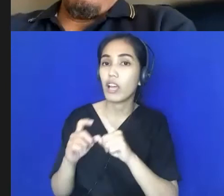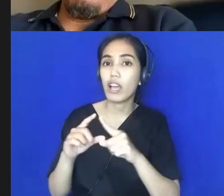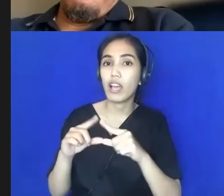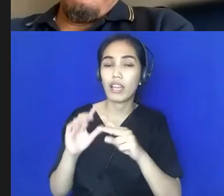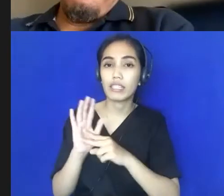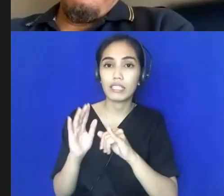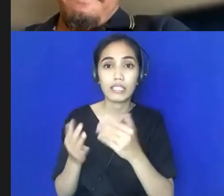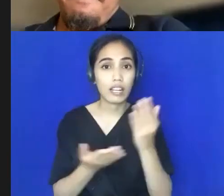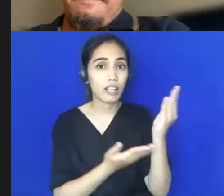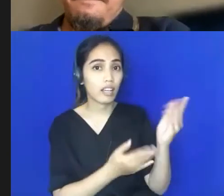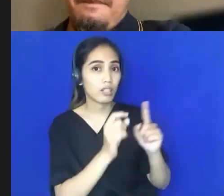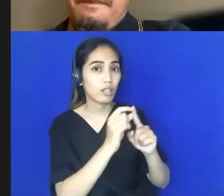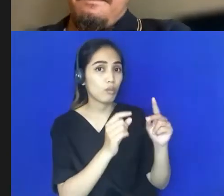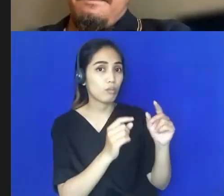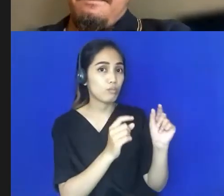Pru.